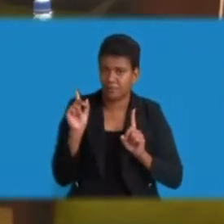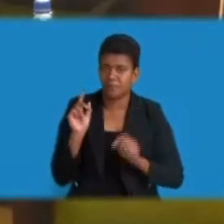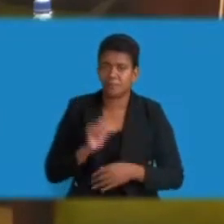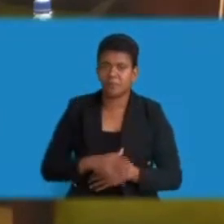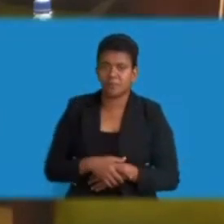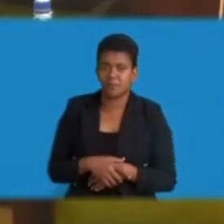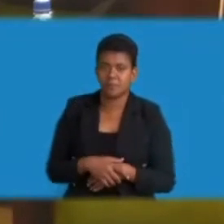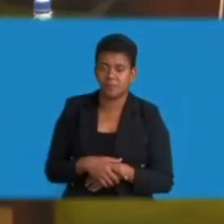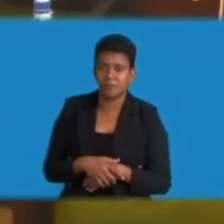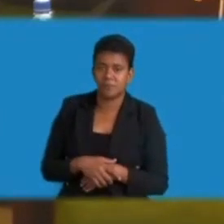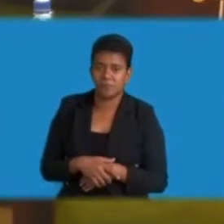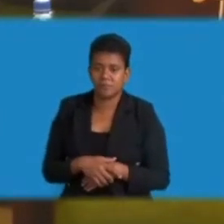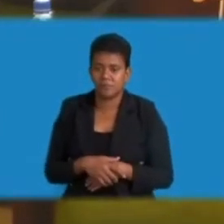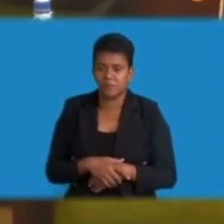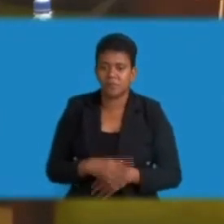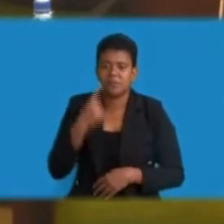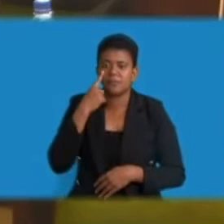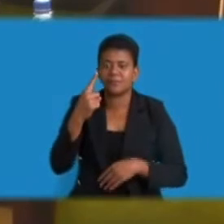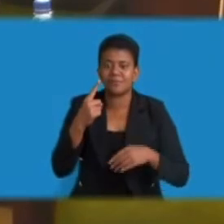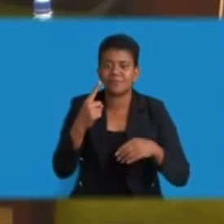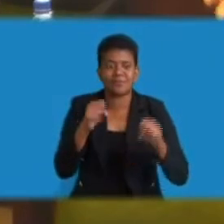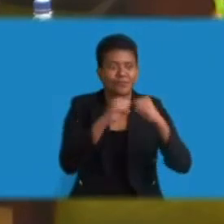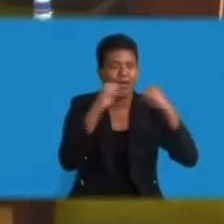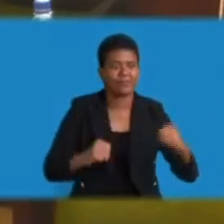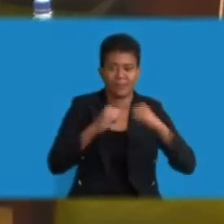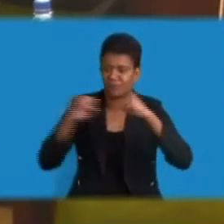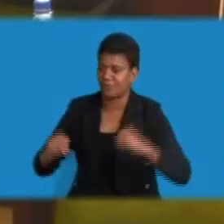Look at this quarter settlement. The